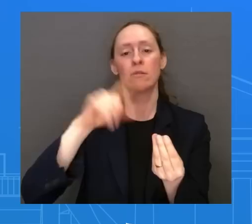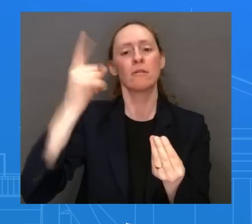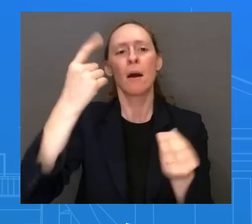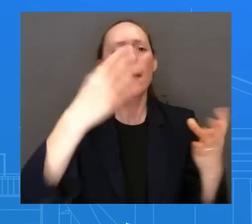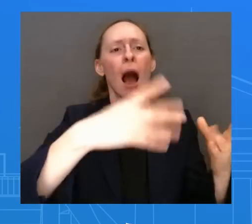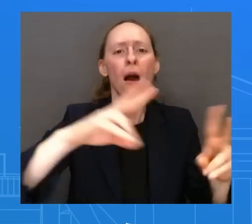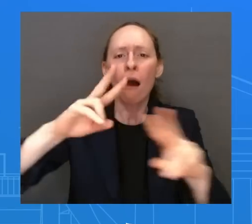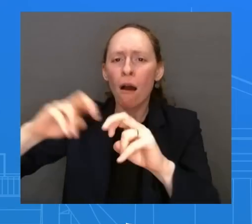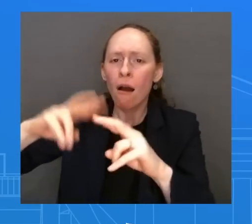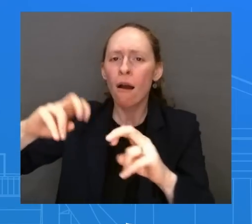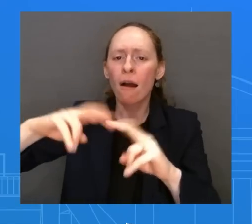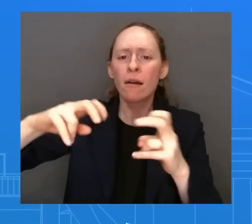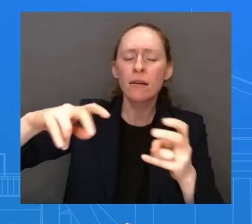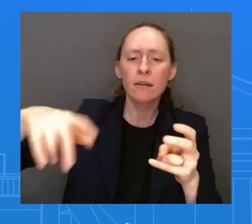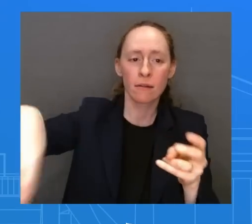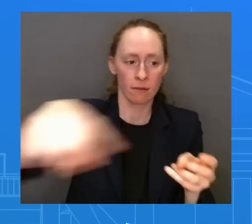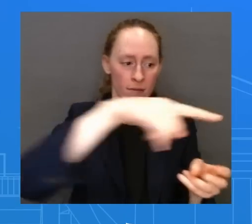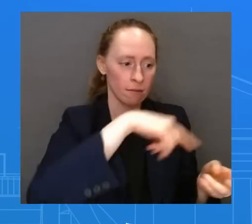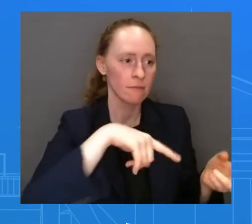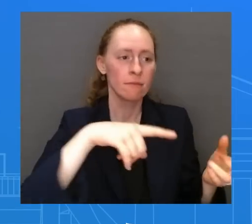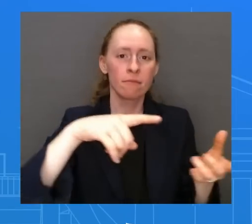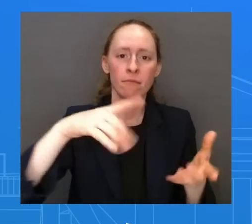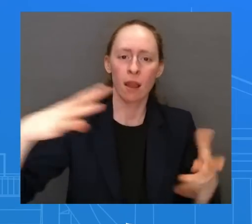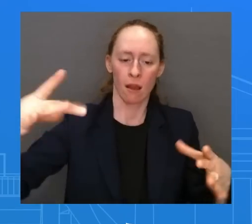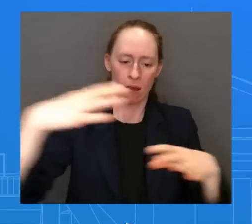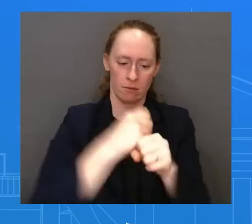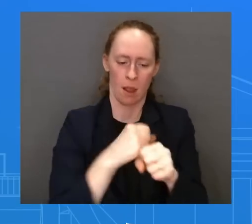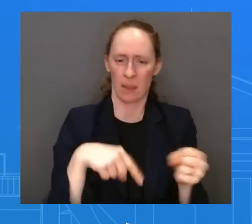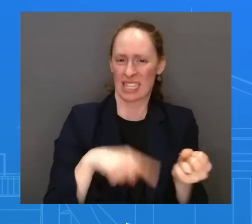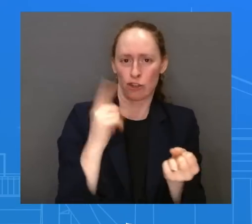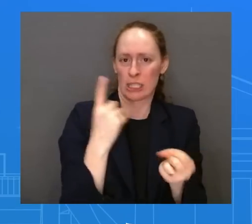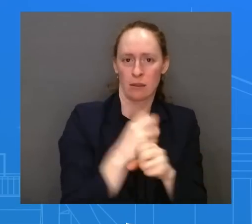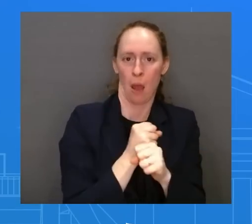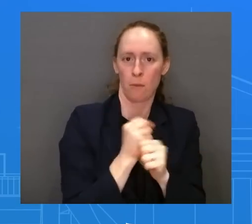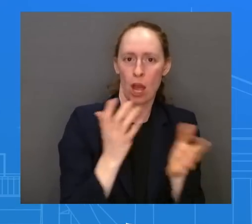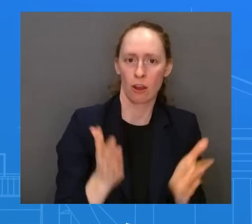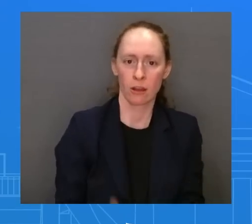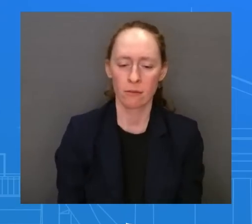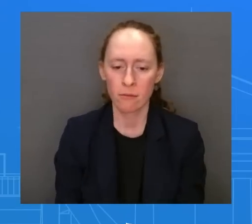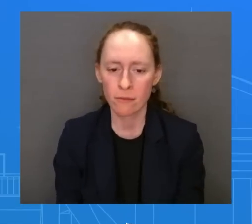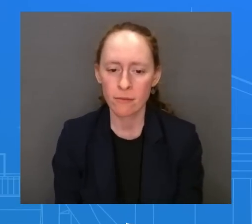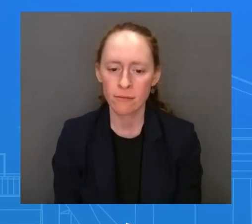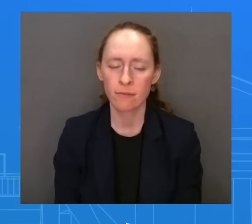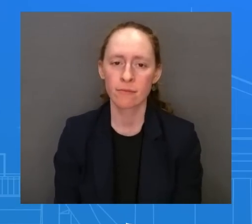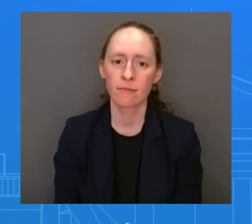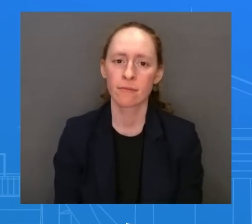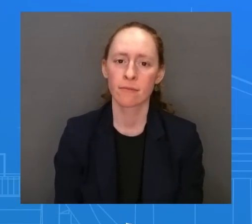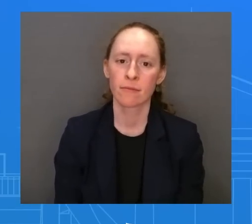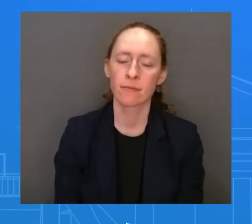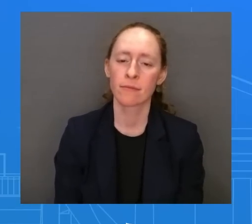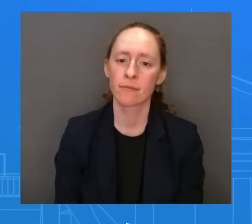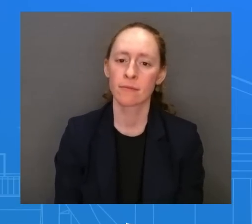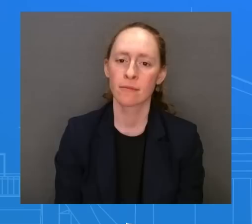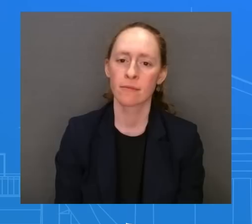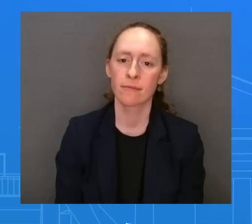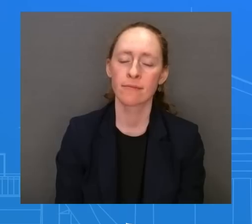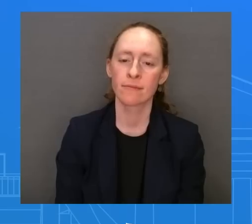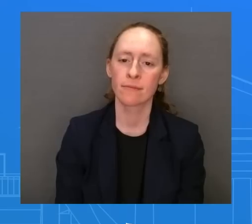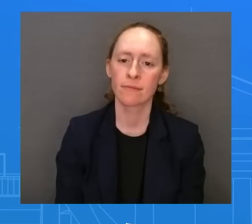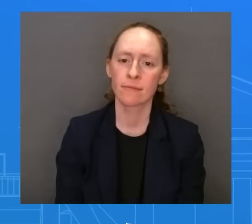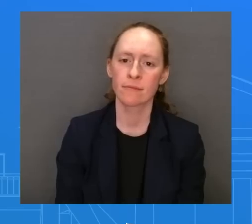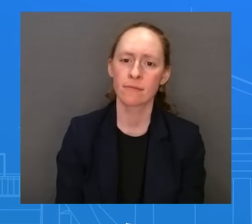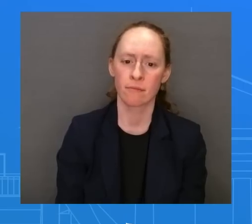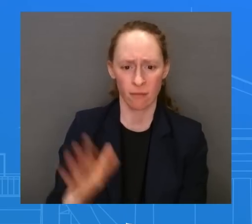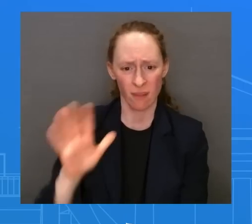a lot there um this is the result of months and months of work by individual agencies